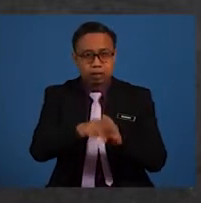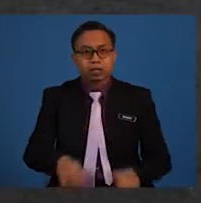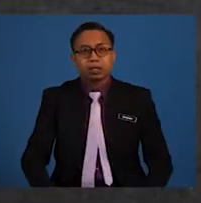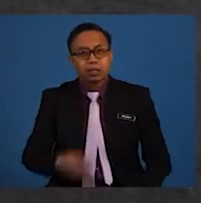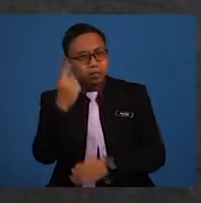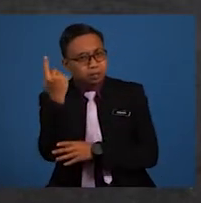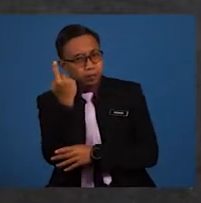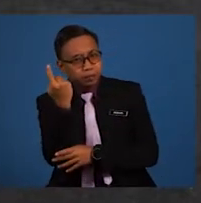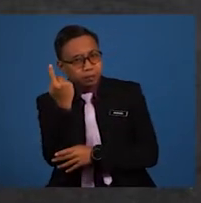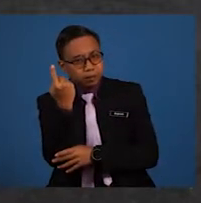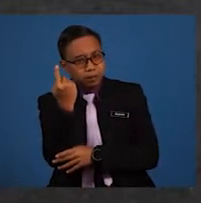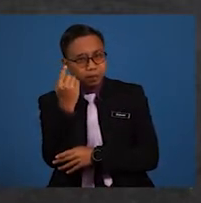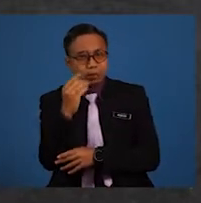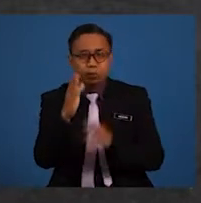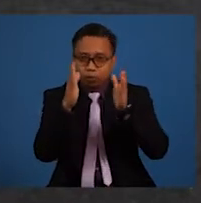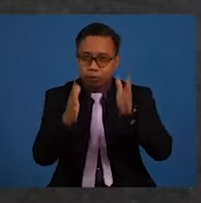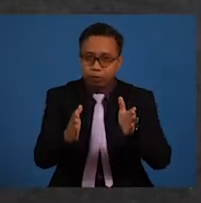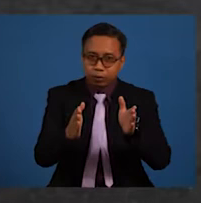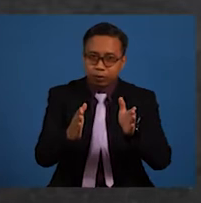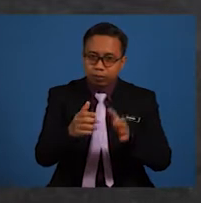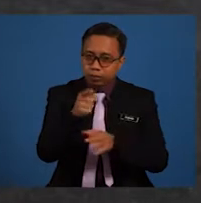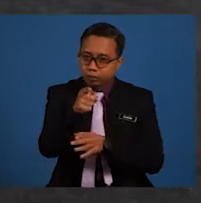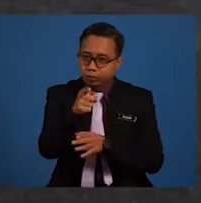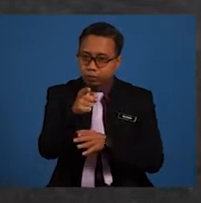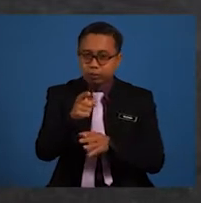as perfect as you are.